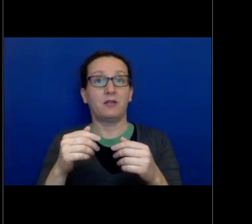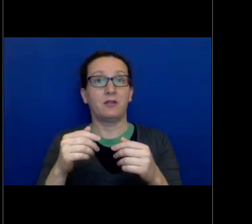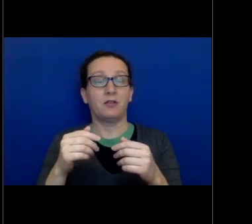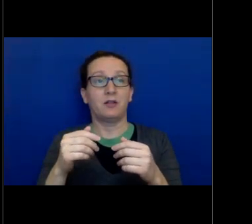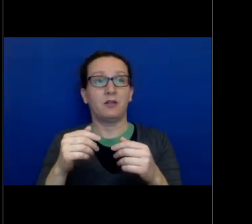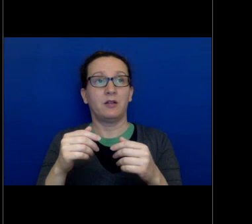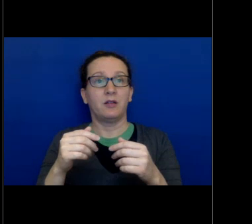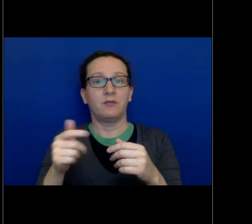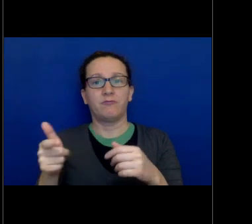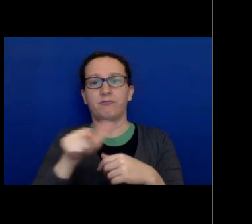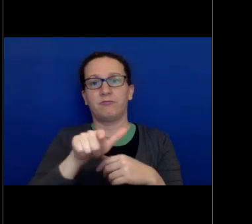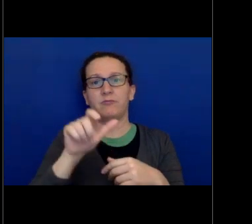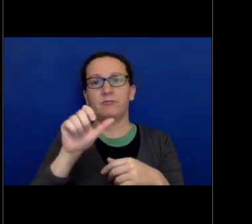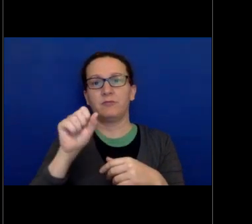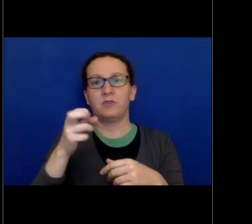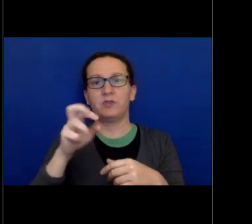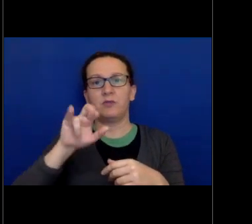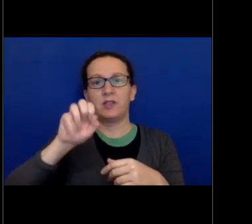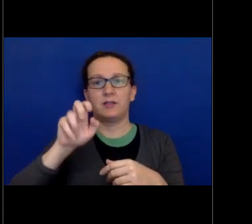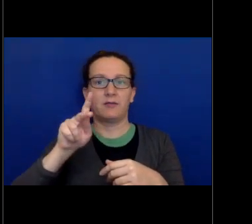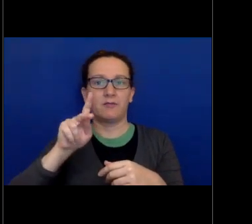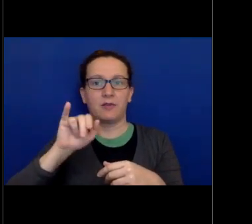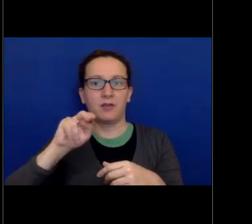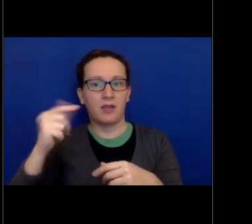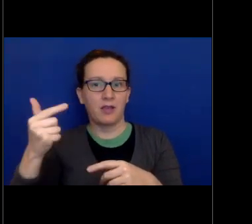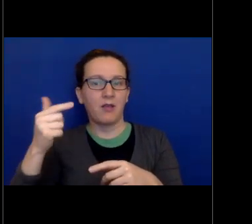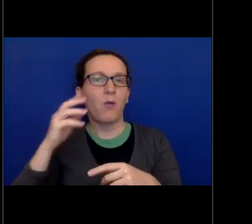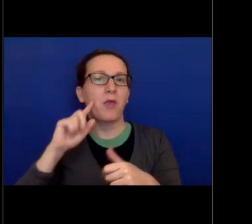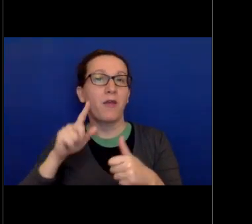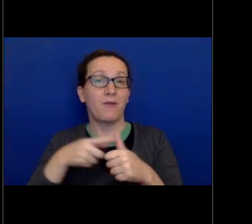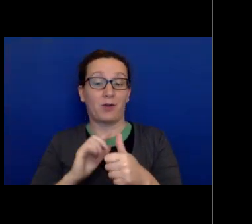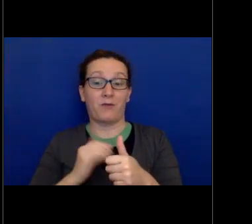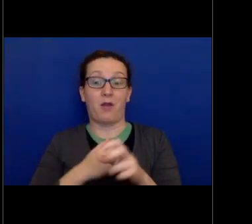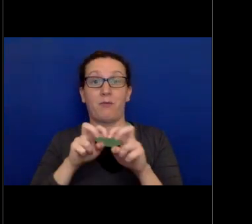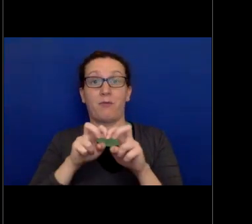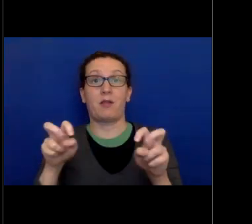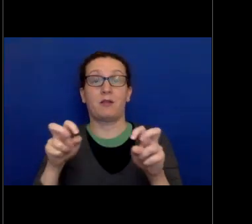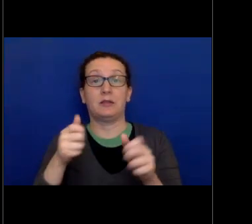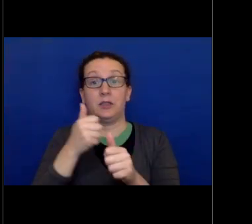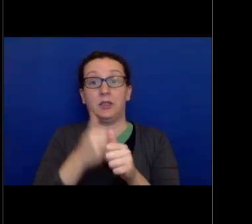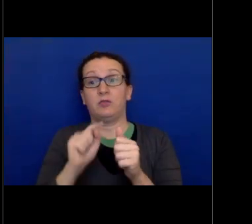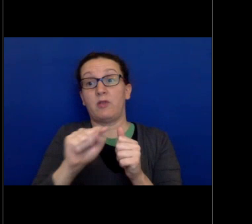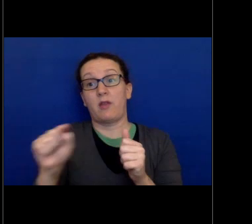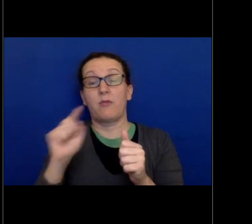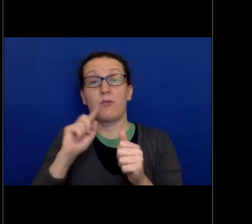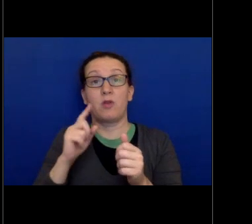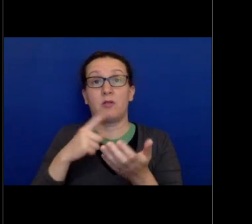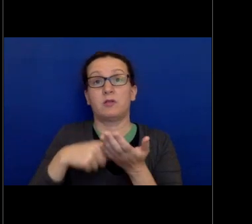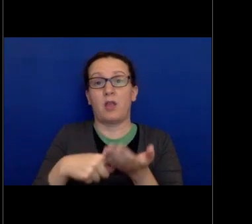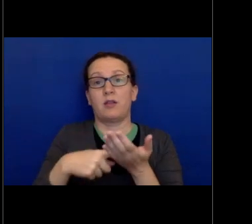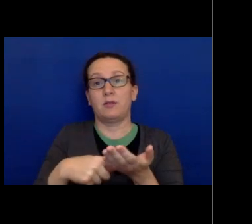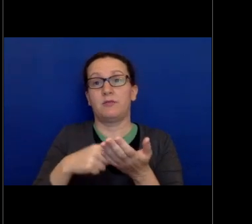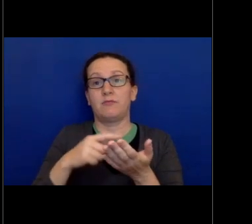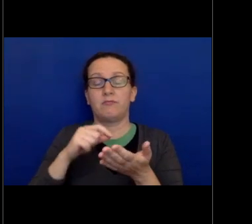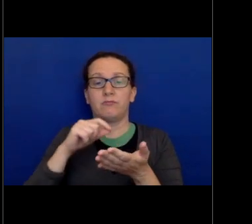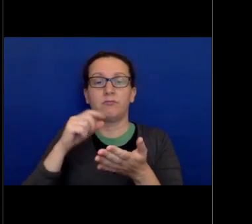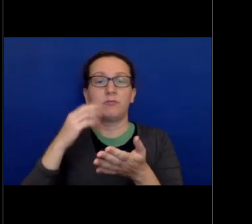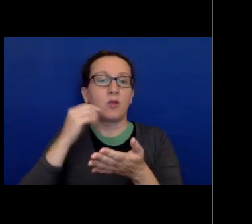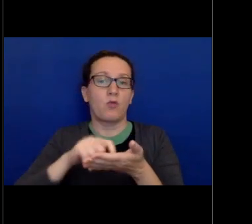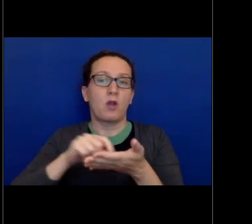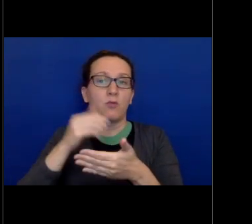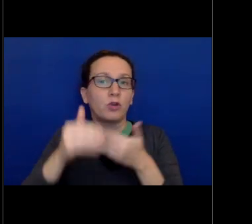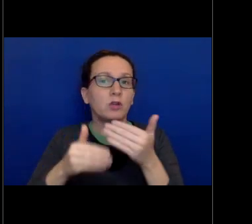to Sharese King, who will be the first of our panelists. Each of them will discuss their experience with the writing process, sharing